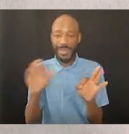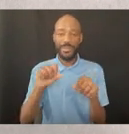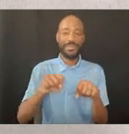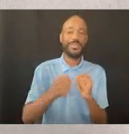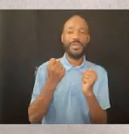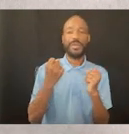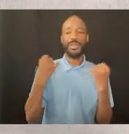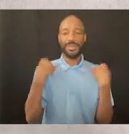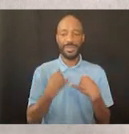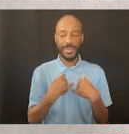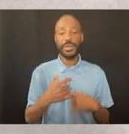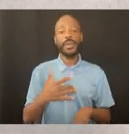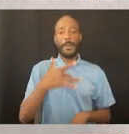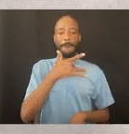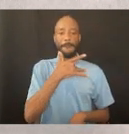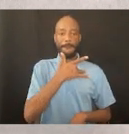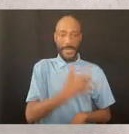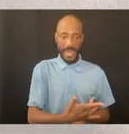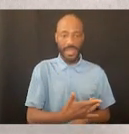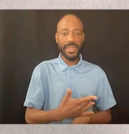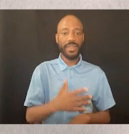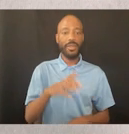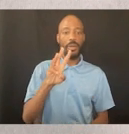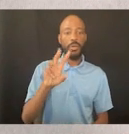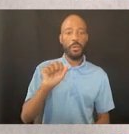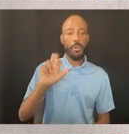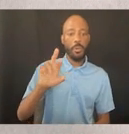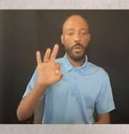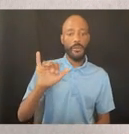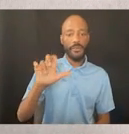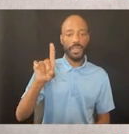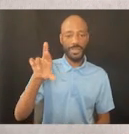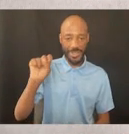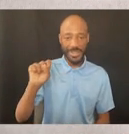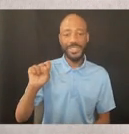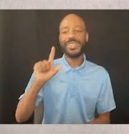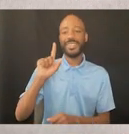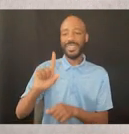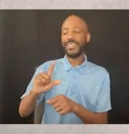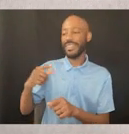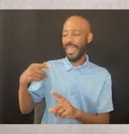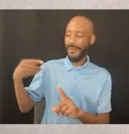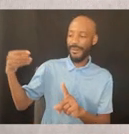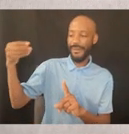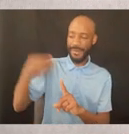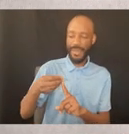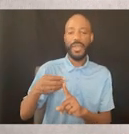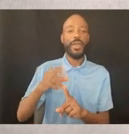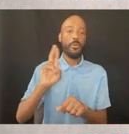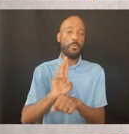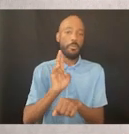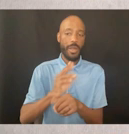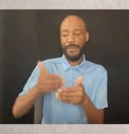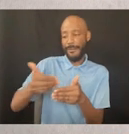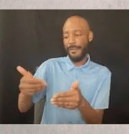of their foremothers on woolen helmet-shaped caps. They believe these tokens invite ancestral protection